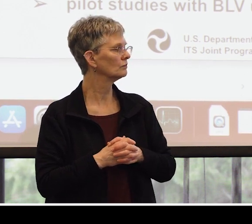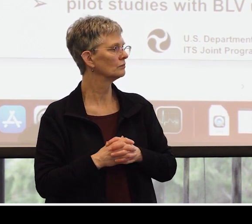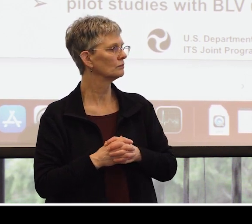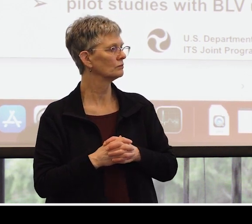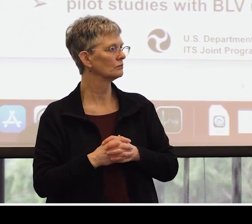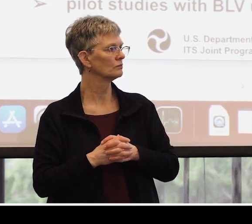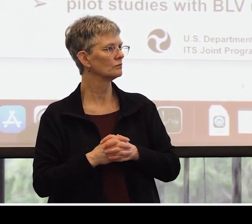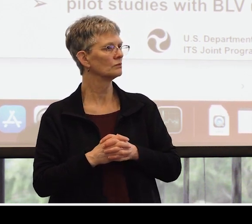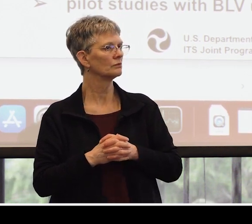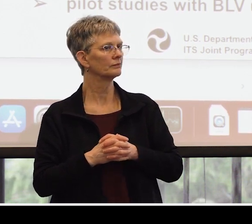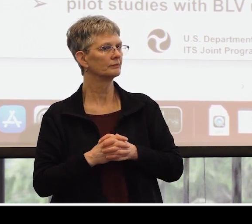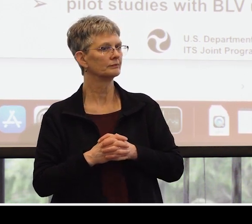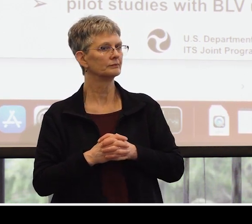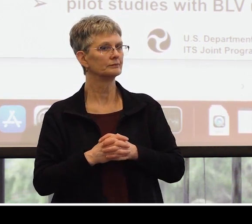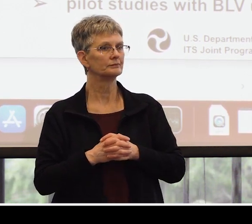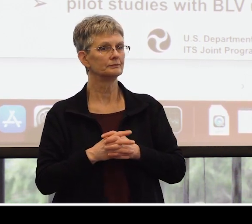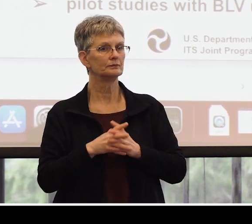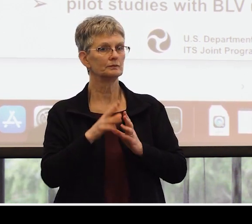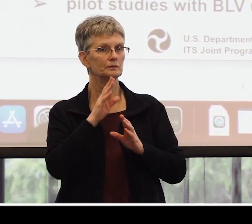Anyone else?